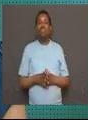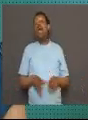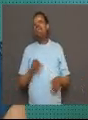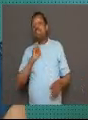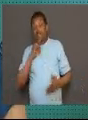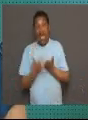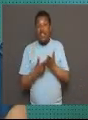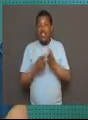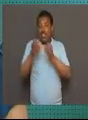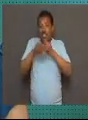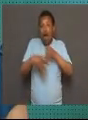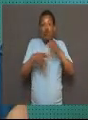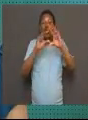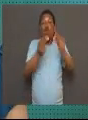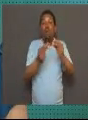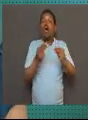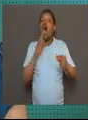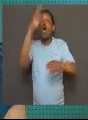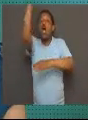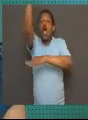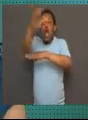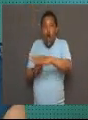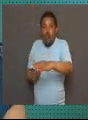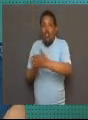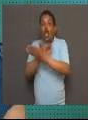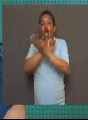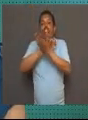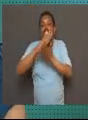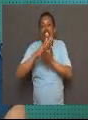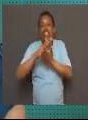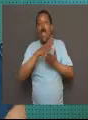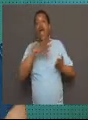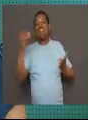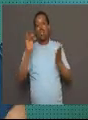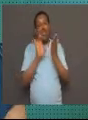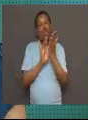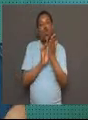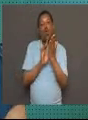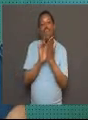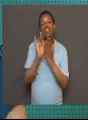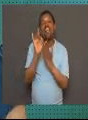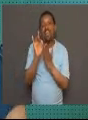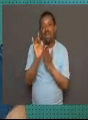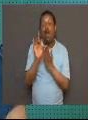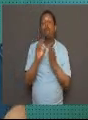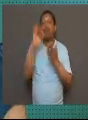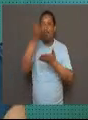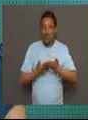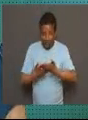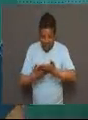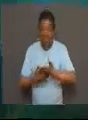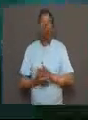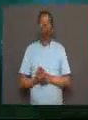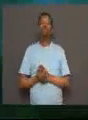These subgroups are called qualitative and quantitative maps.